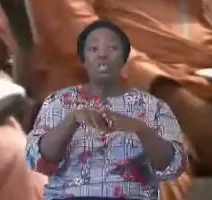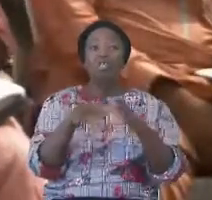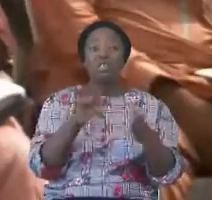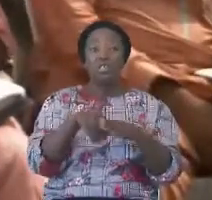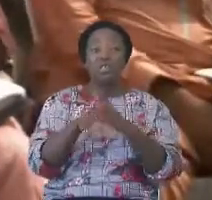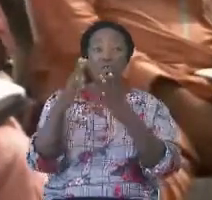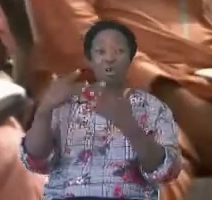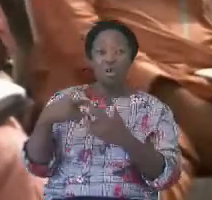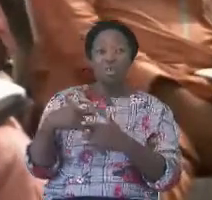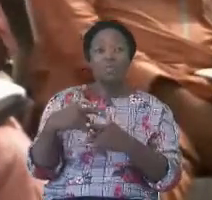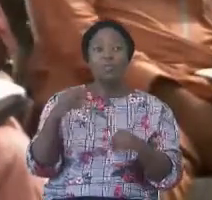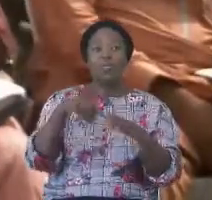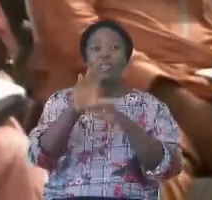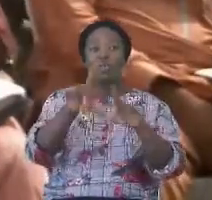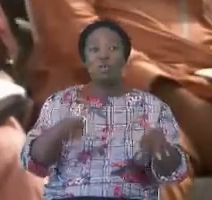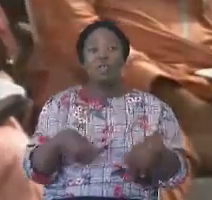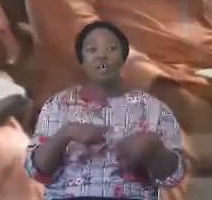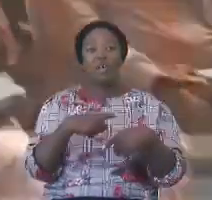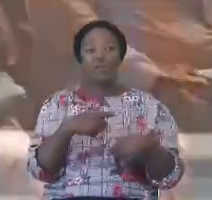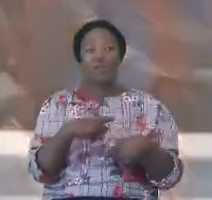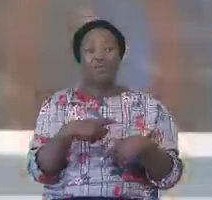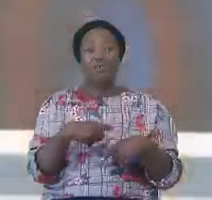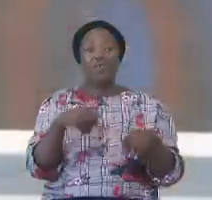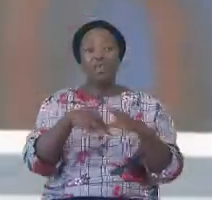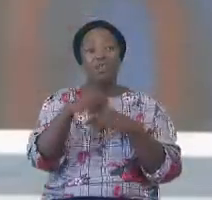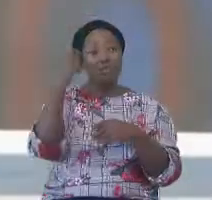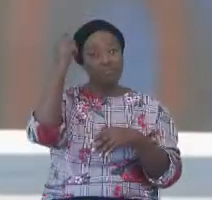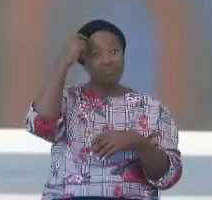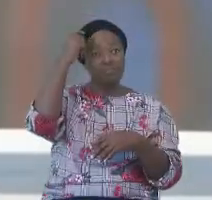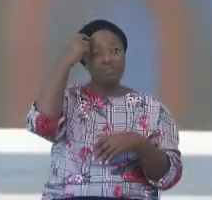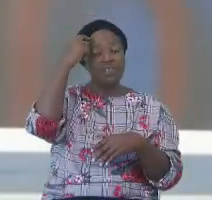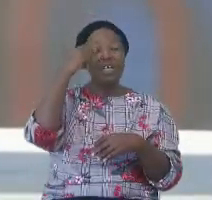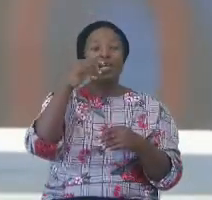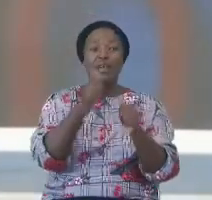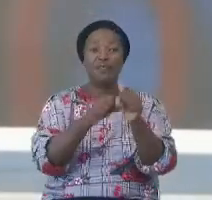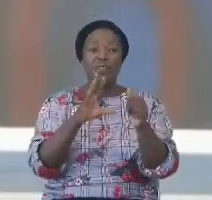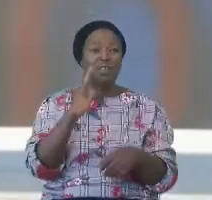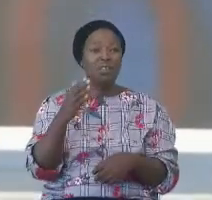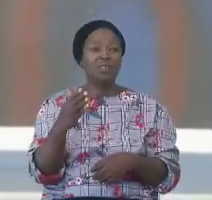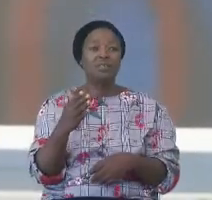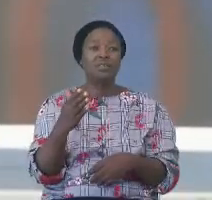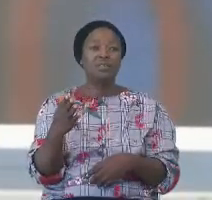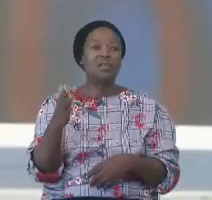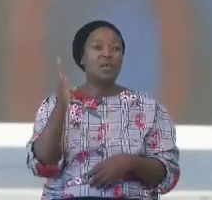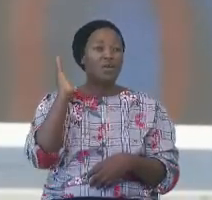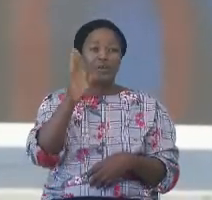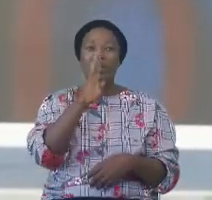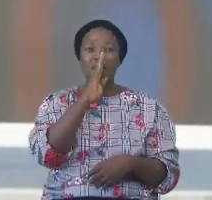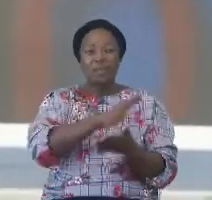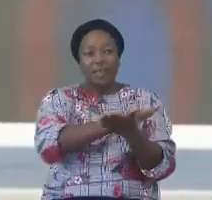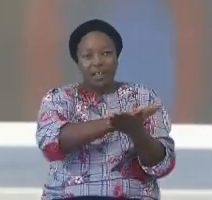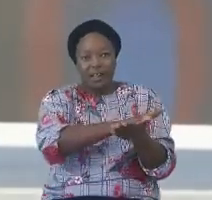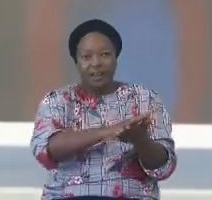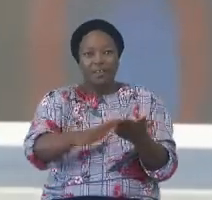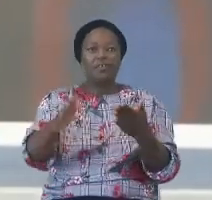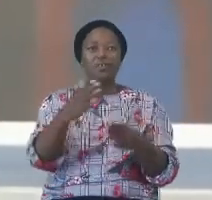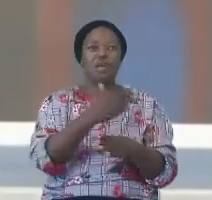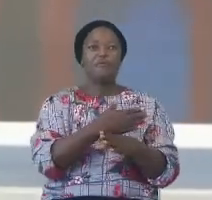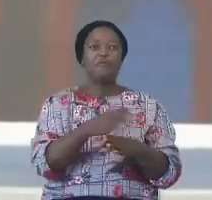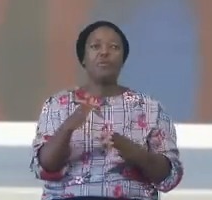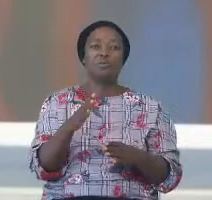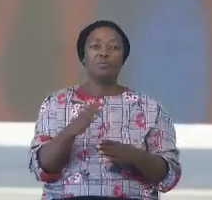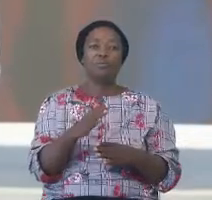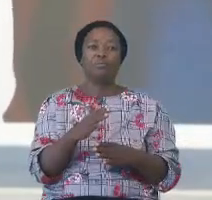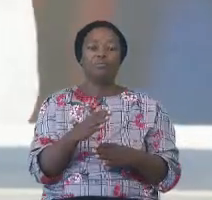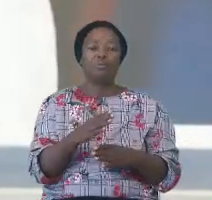guilt and all the condemnation in your heart your life your memory